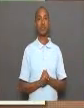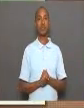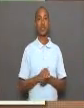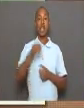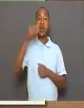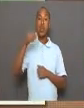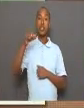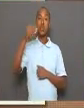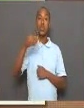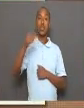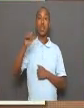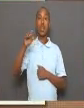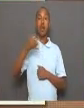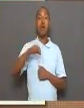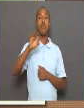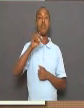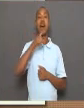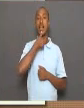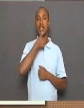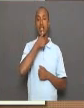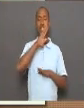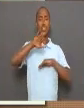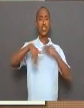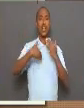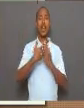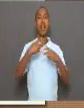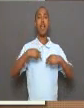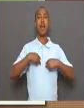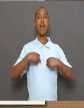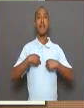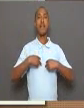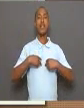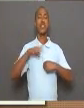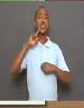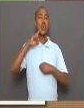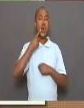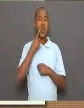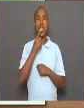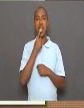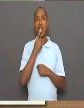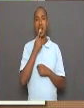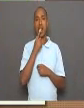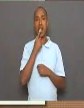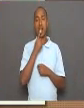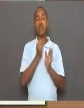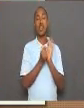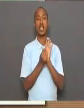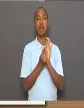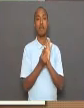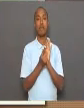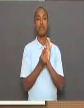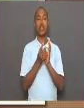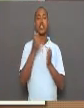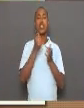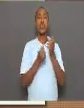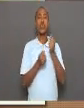Aqueous solutions of acids generally have a sour taste. For example, the juice